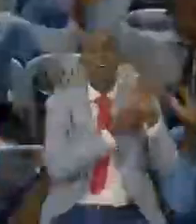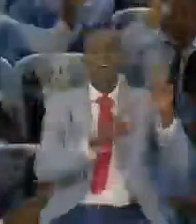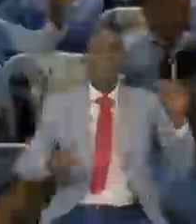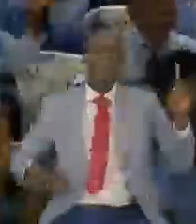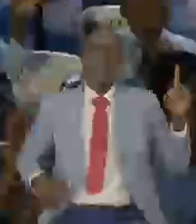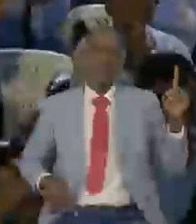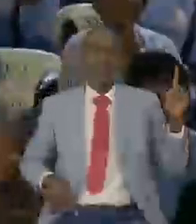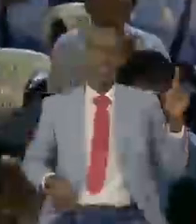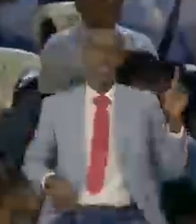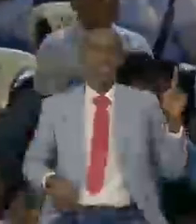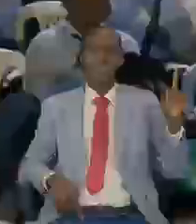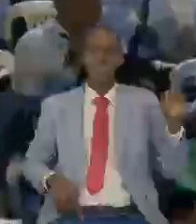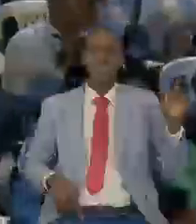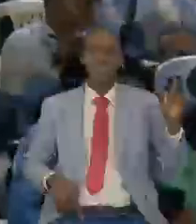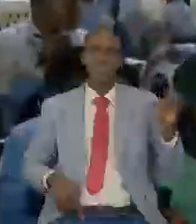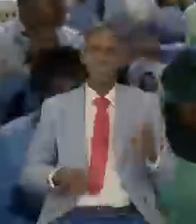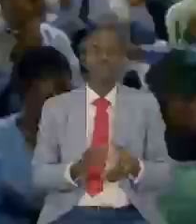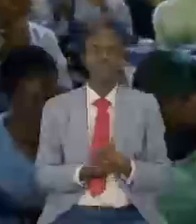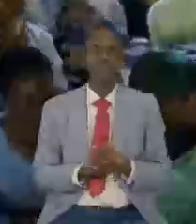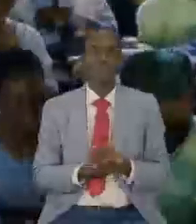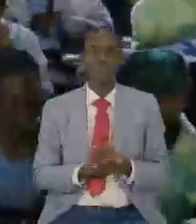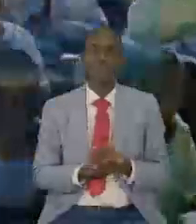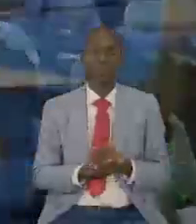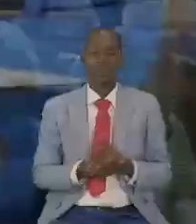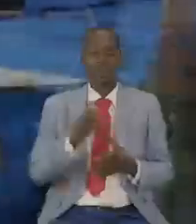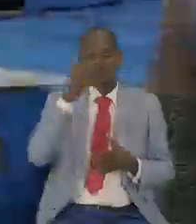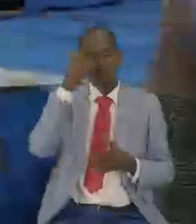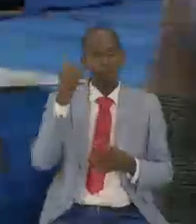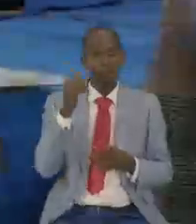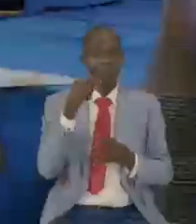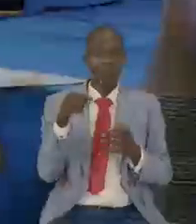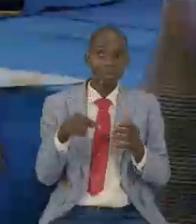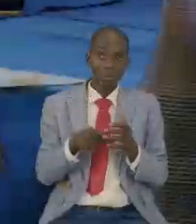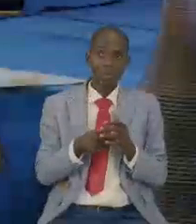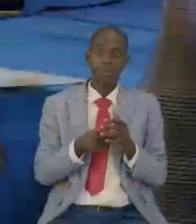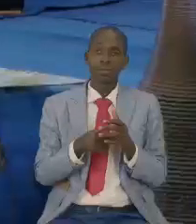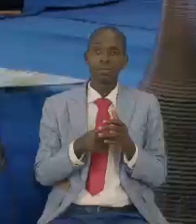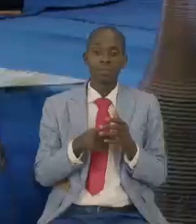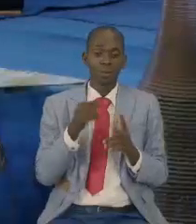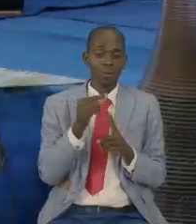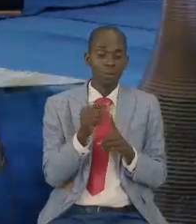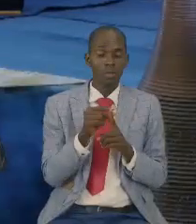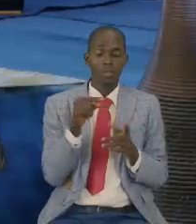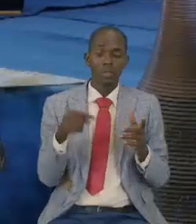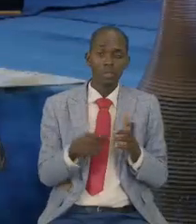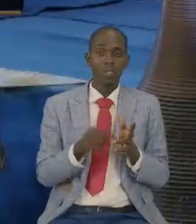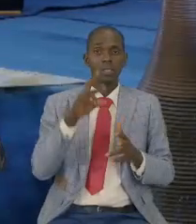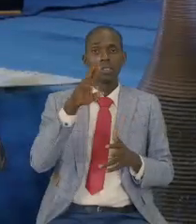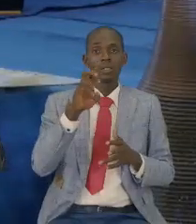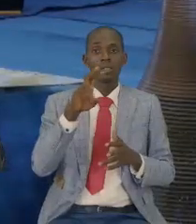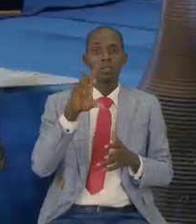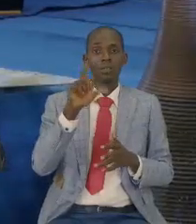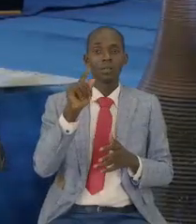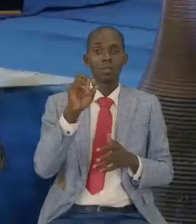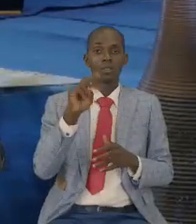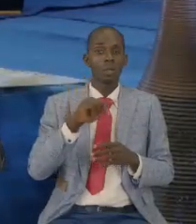Because this word, this revelation about Christ, about a